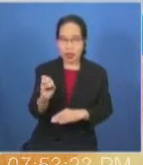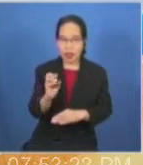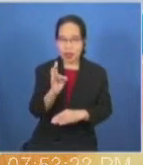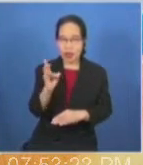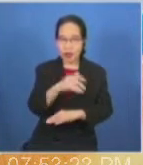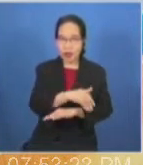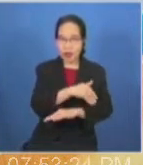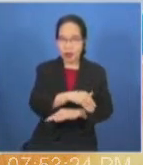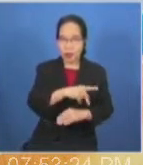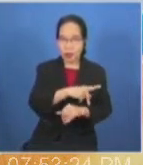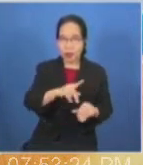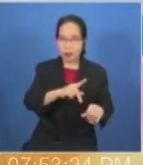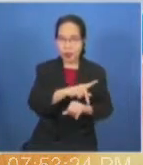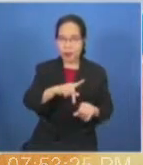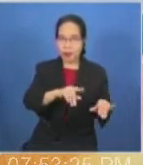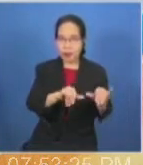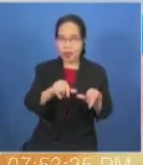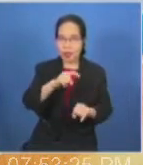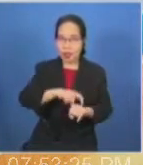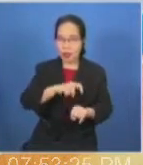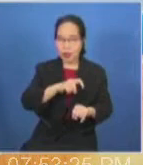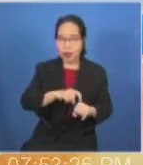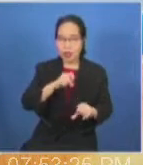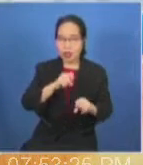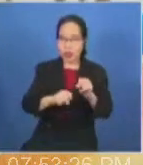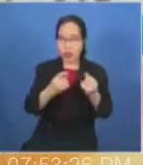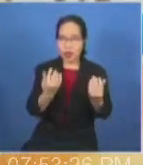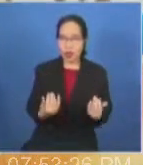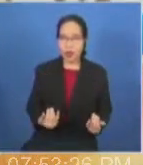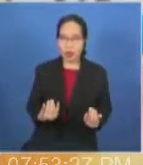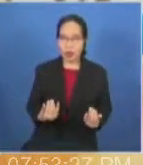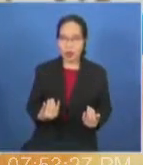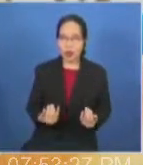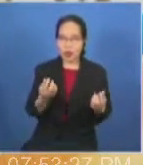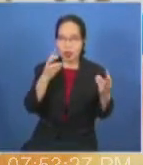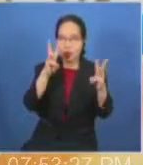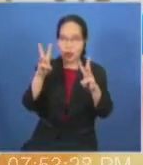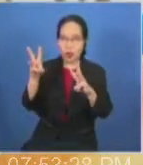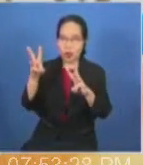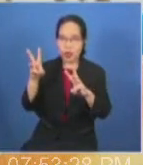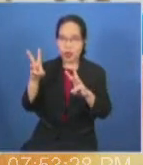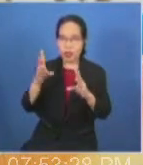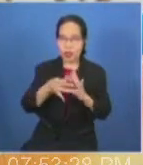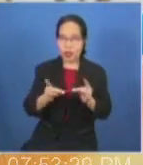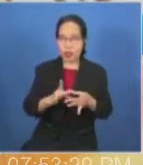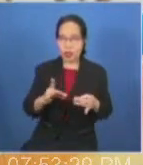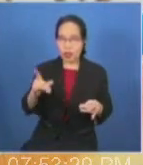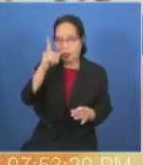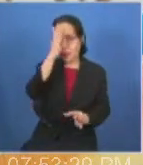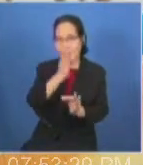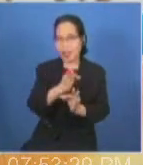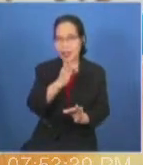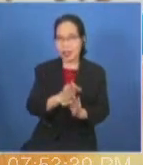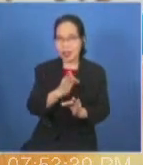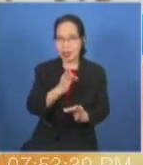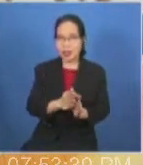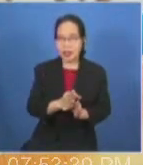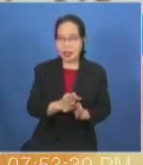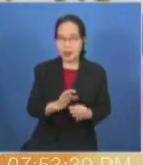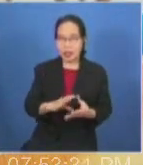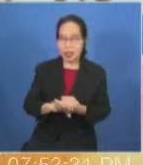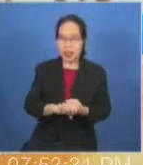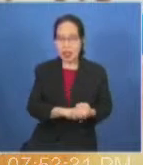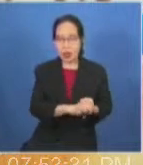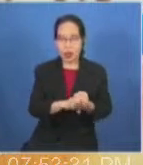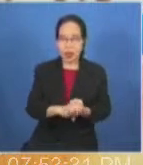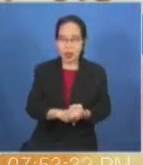In January 30, 7 o'clock in the evening, Philippine Standard Time. This time, let us watch the story of faith